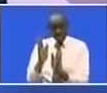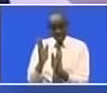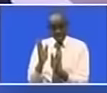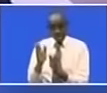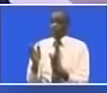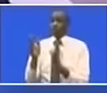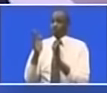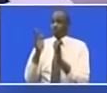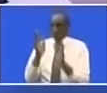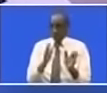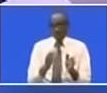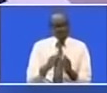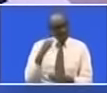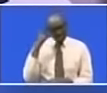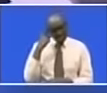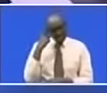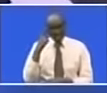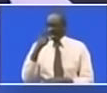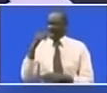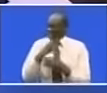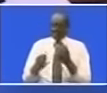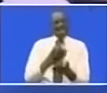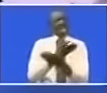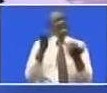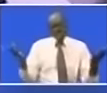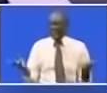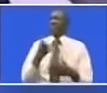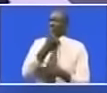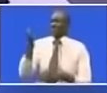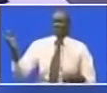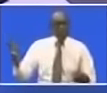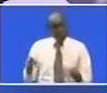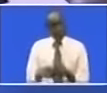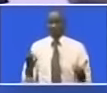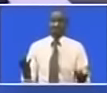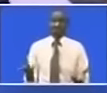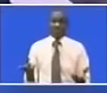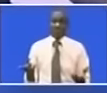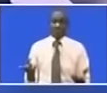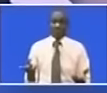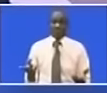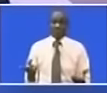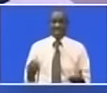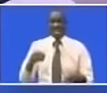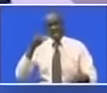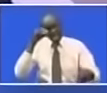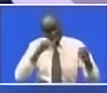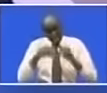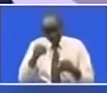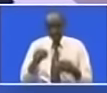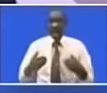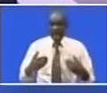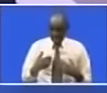logistic. I don't think there is any country anywhere in the world where elections are